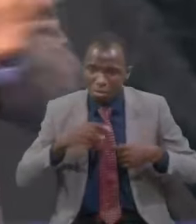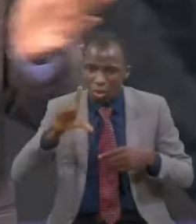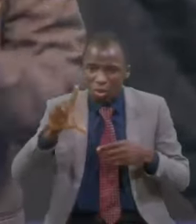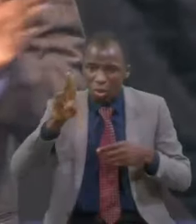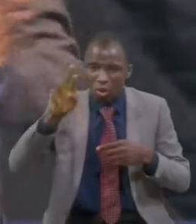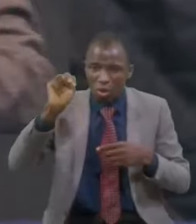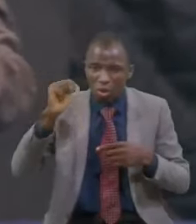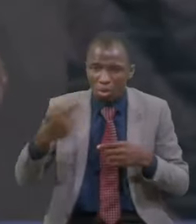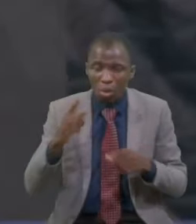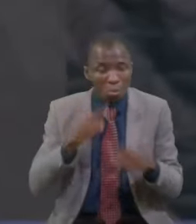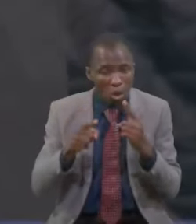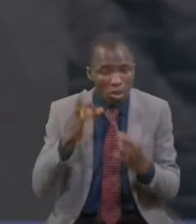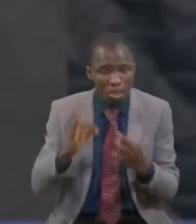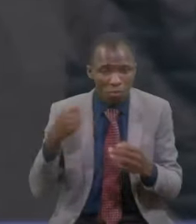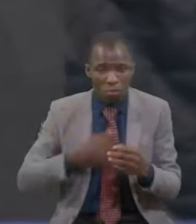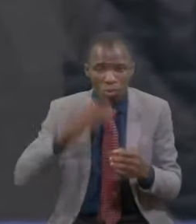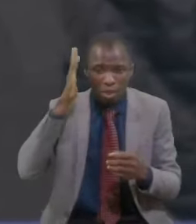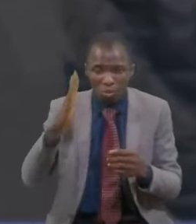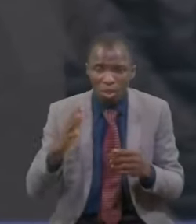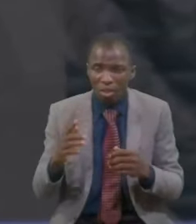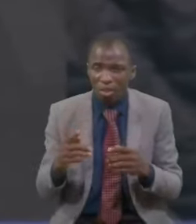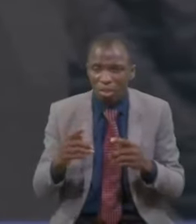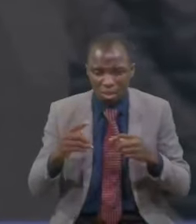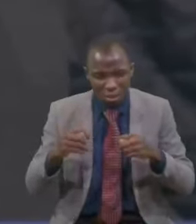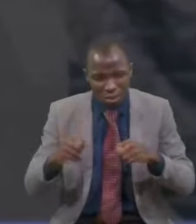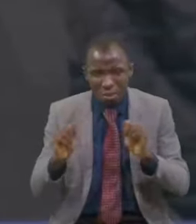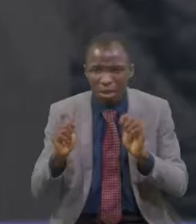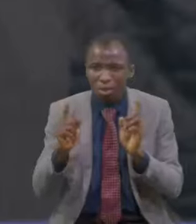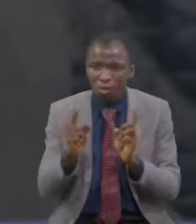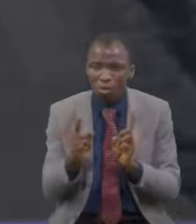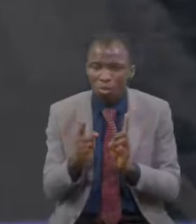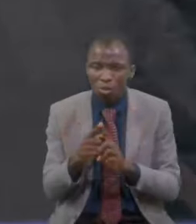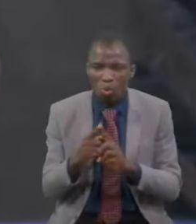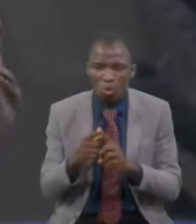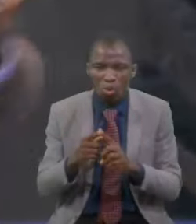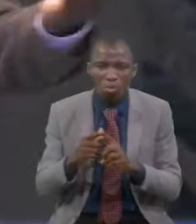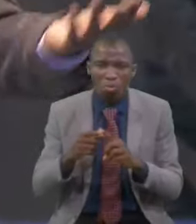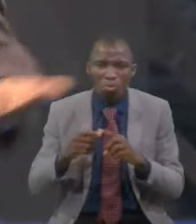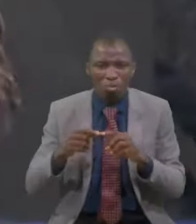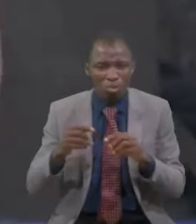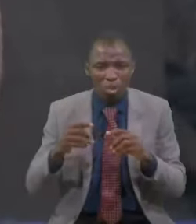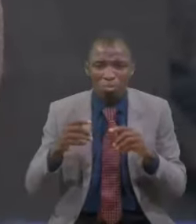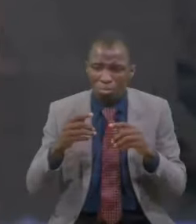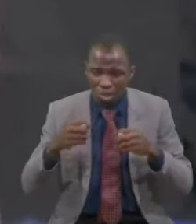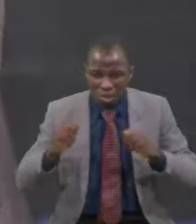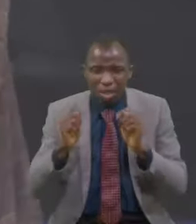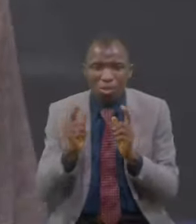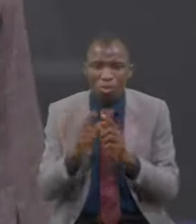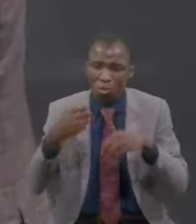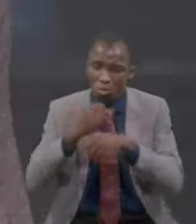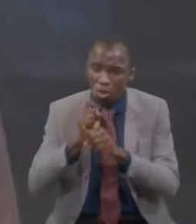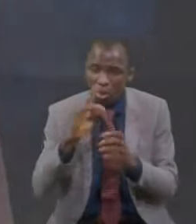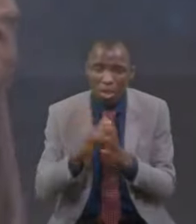going to extend from 1 month to 6 months at least, for you to call your relatives and talk to